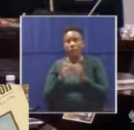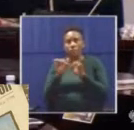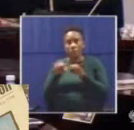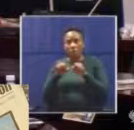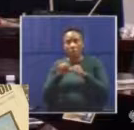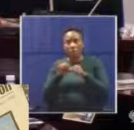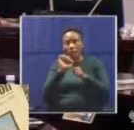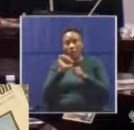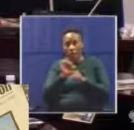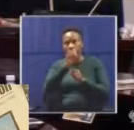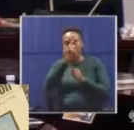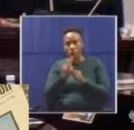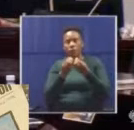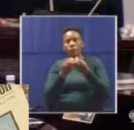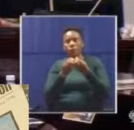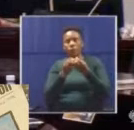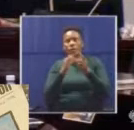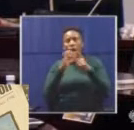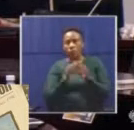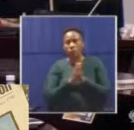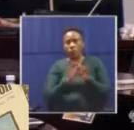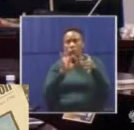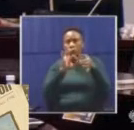about the locomotives. When we did,